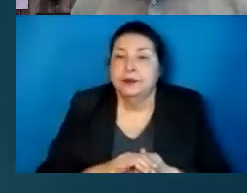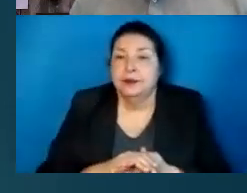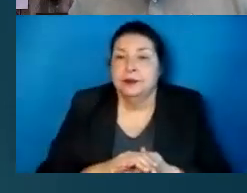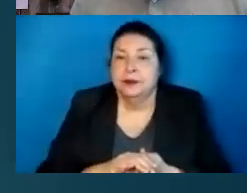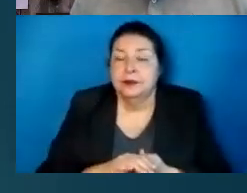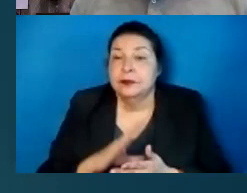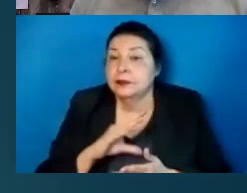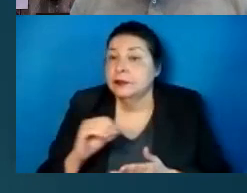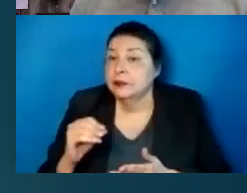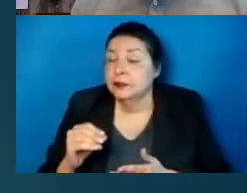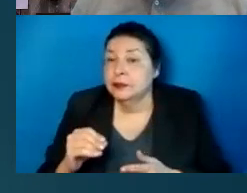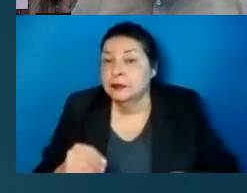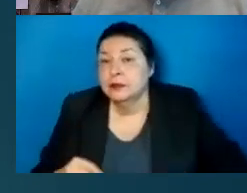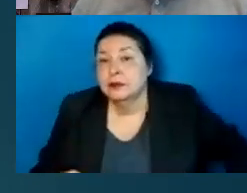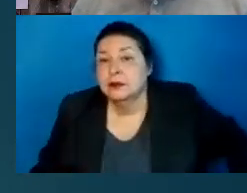And